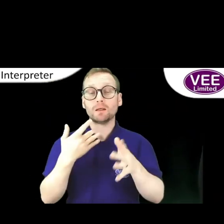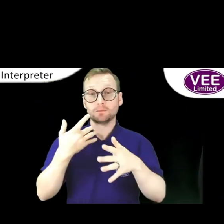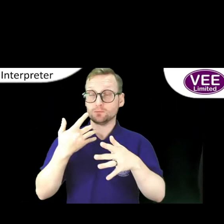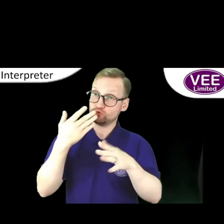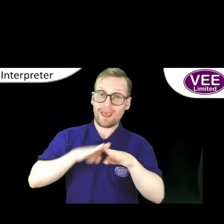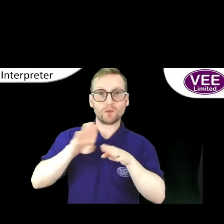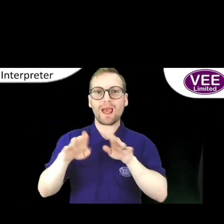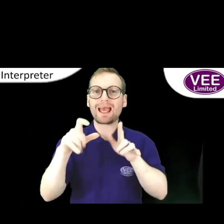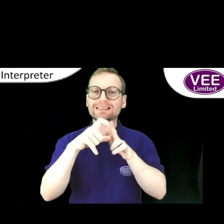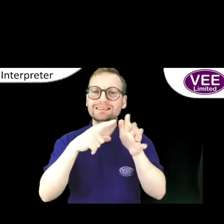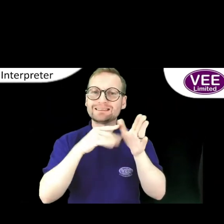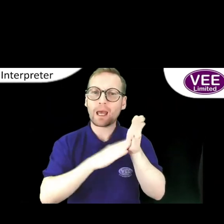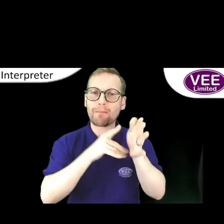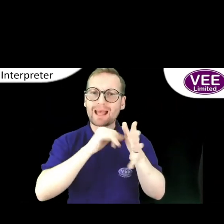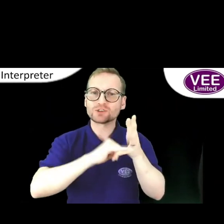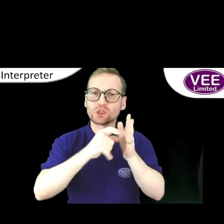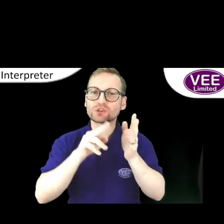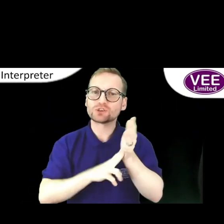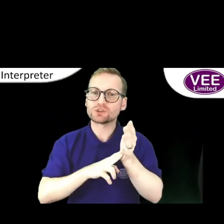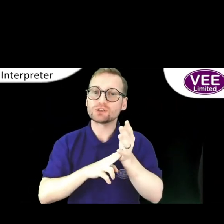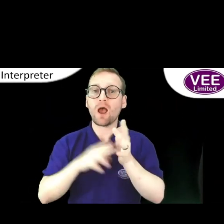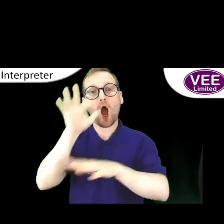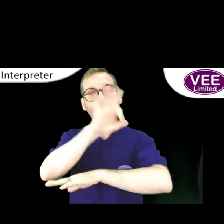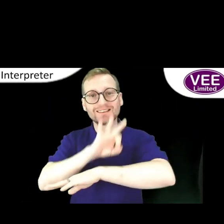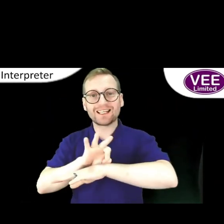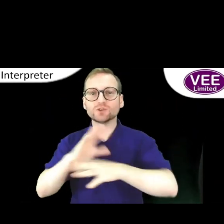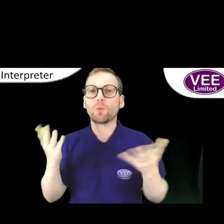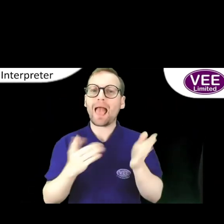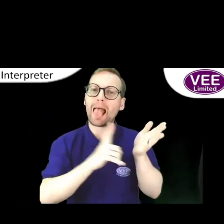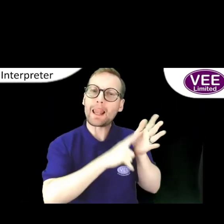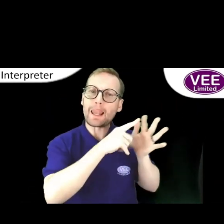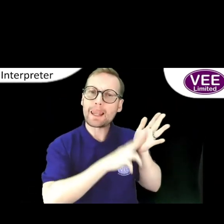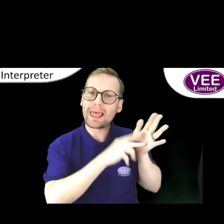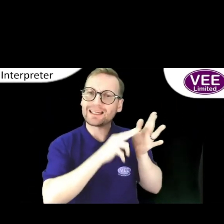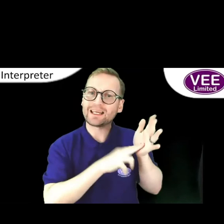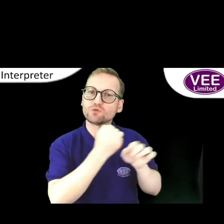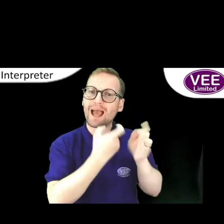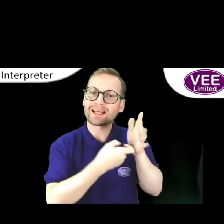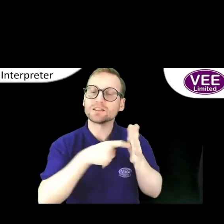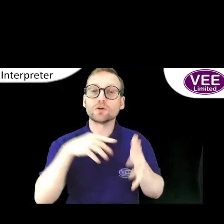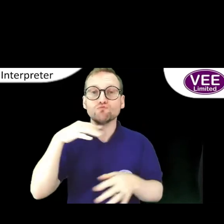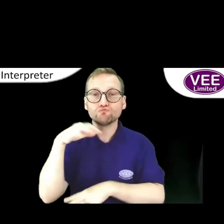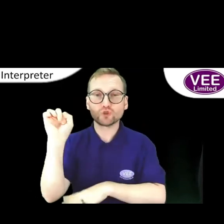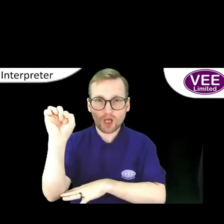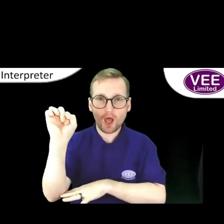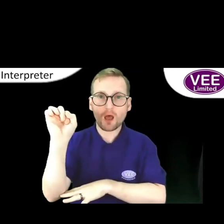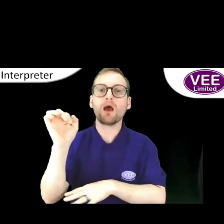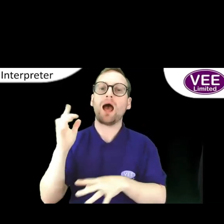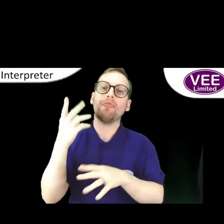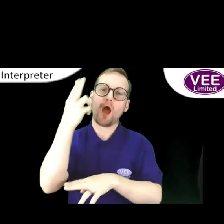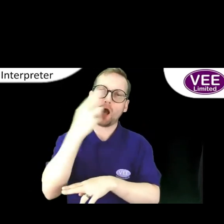the Repin Institute of Fine Arts and Architecture in Leningrad, Russia, and at Wimbledon School of Art in London.